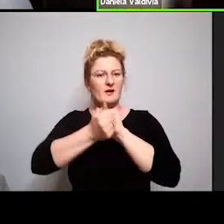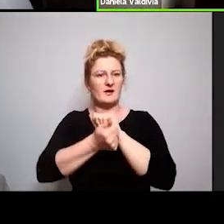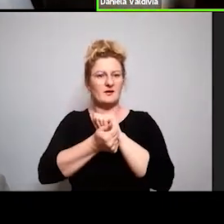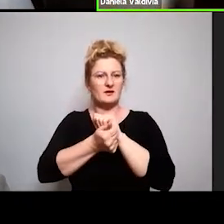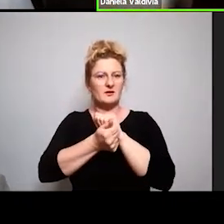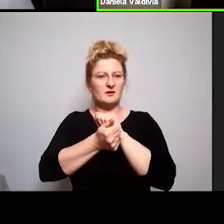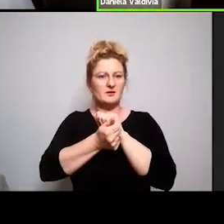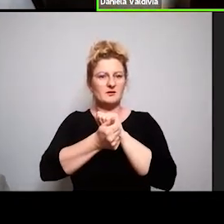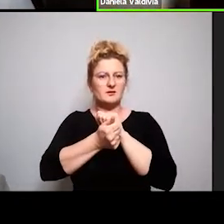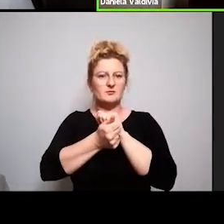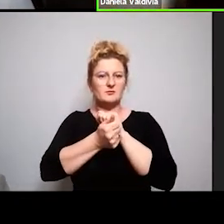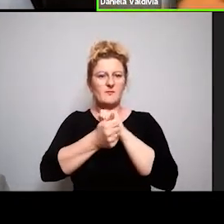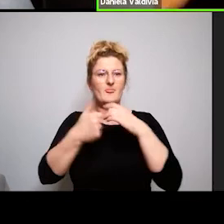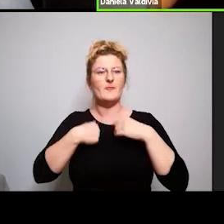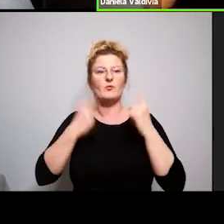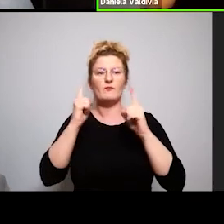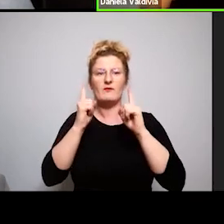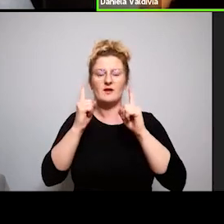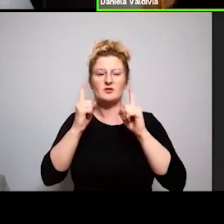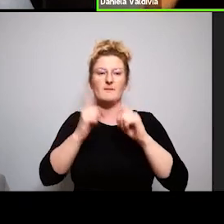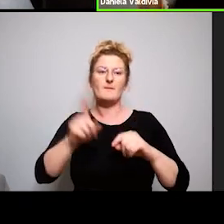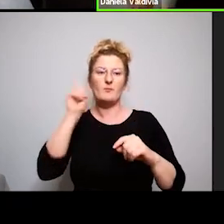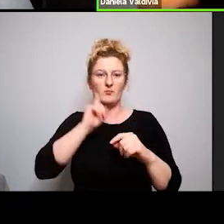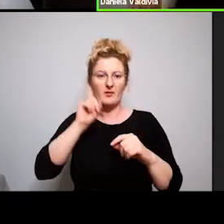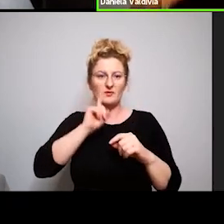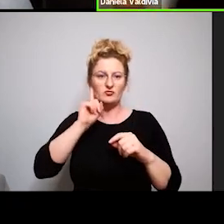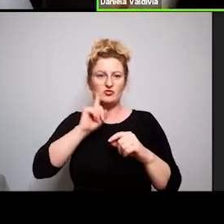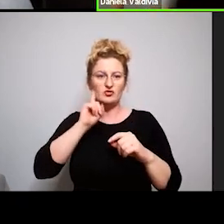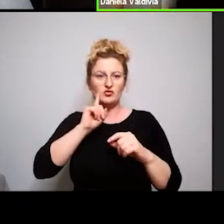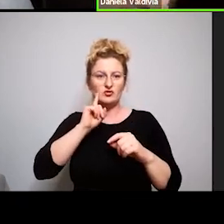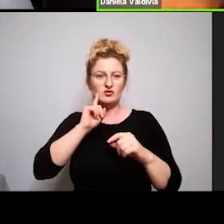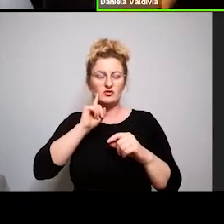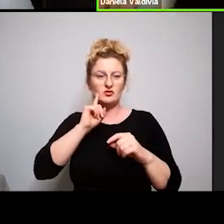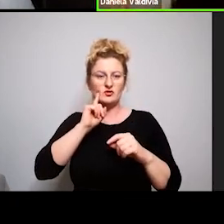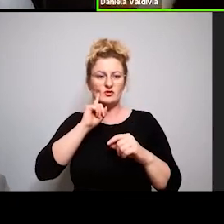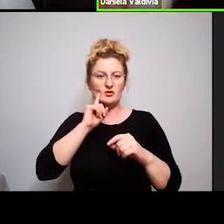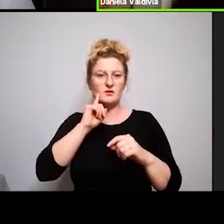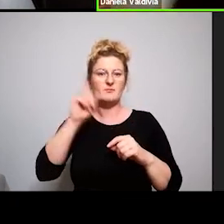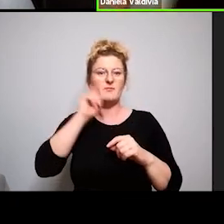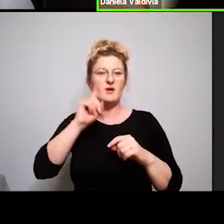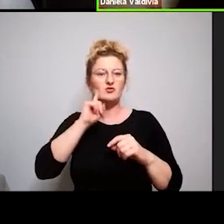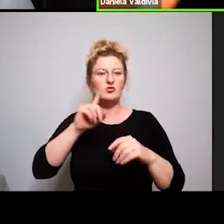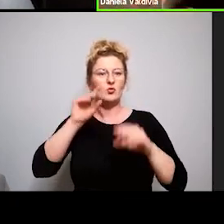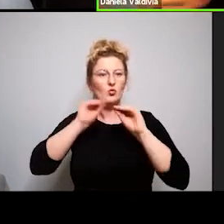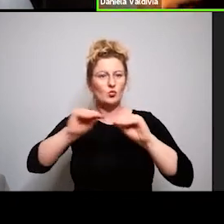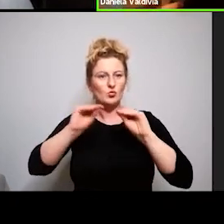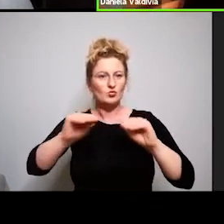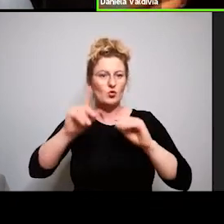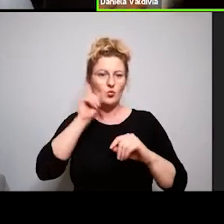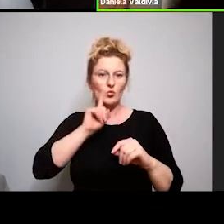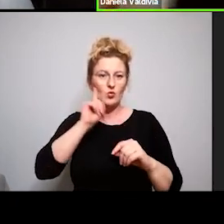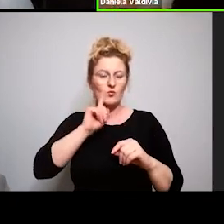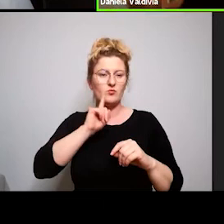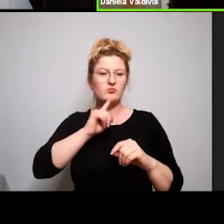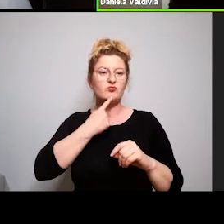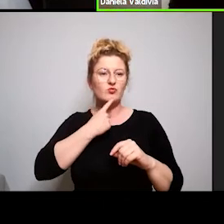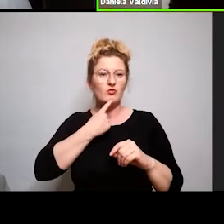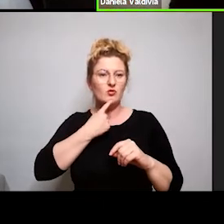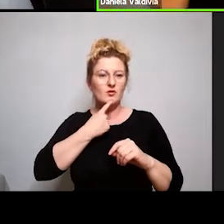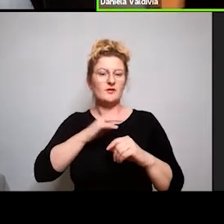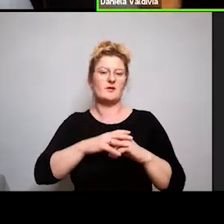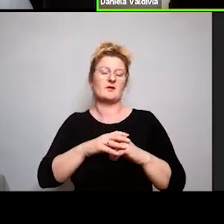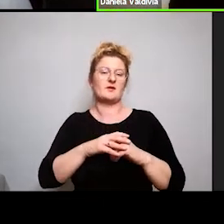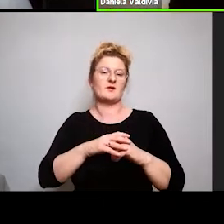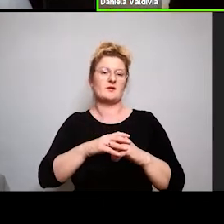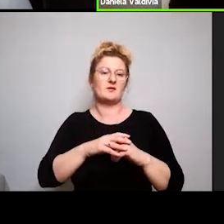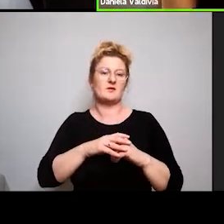teaches boys and takes part of this process or lead the process. But I would say it's important to have